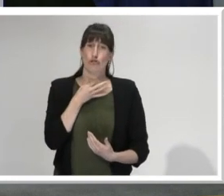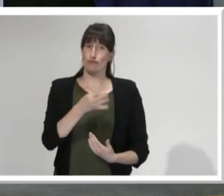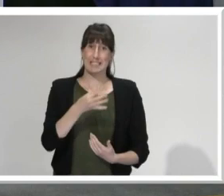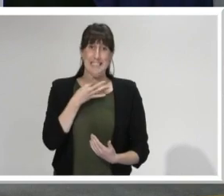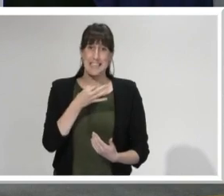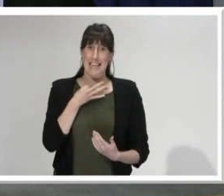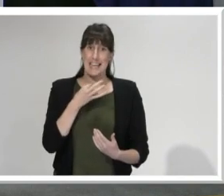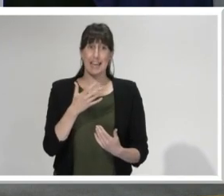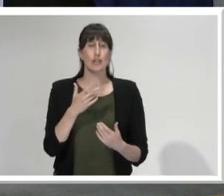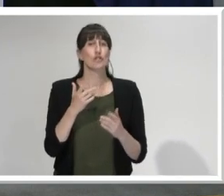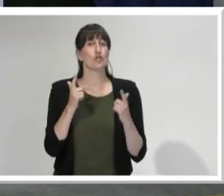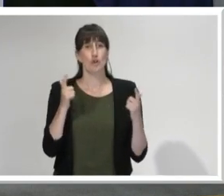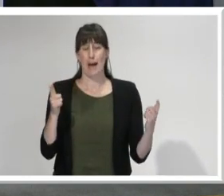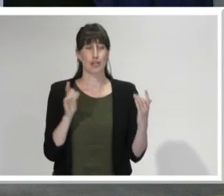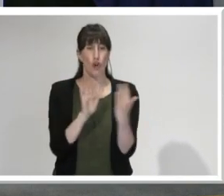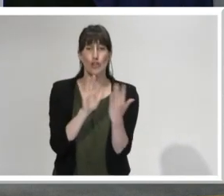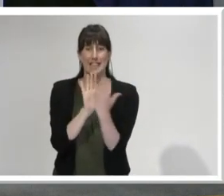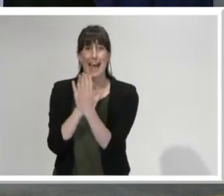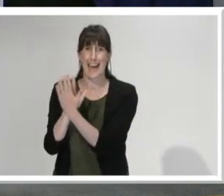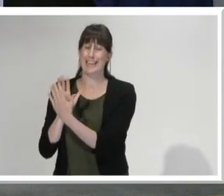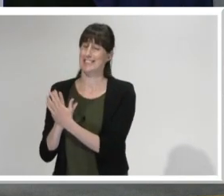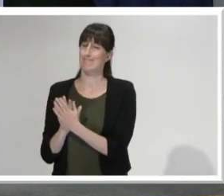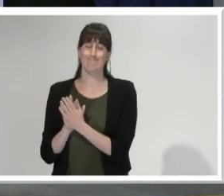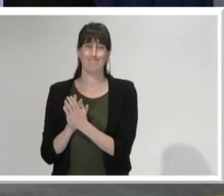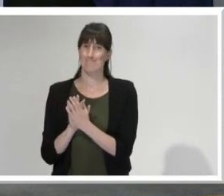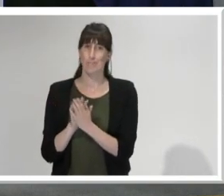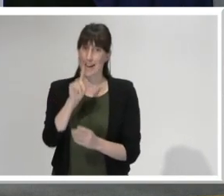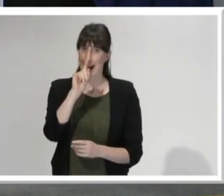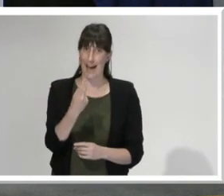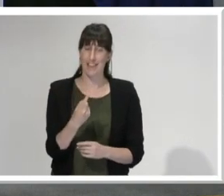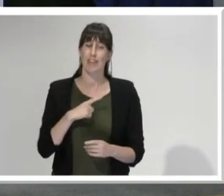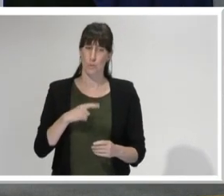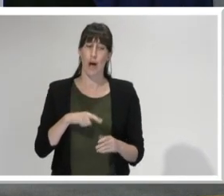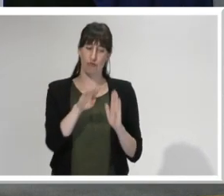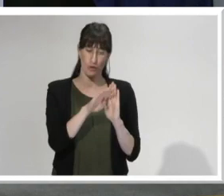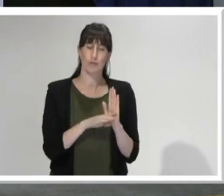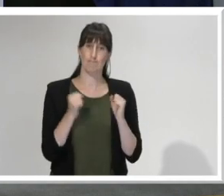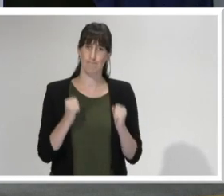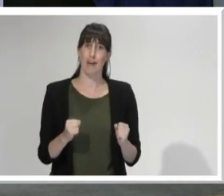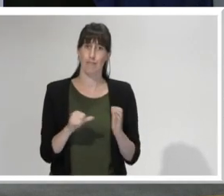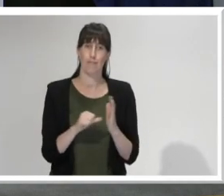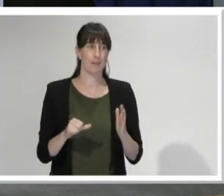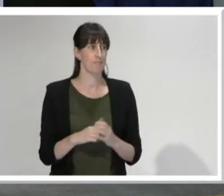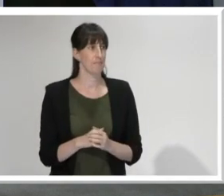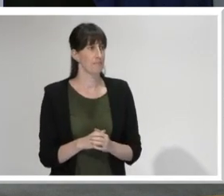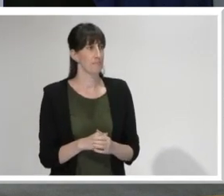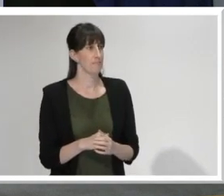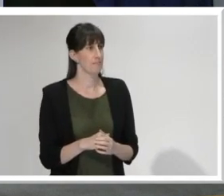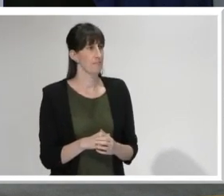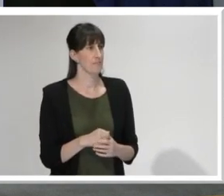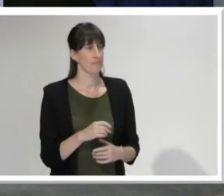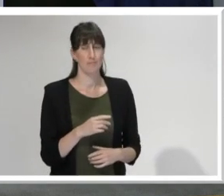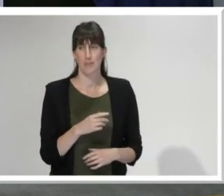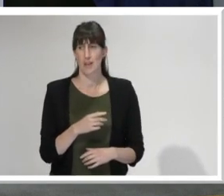in contacts, and we can't afford that. So that's why those rules will apply. Takeaway coffees, for instance. Yeah, so there